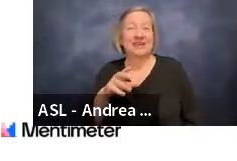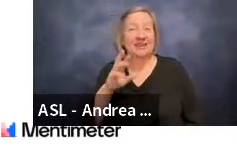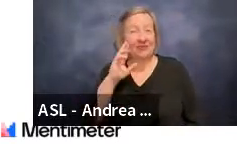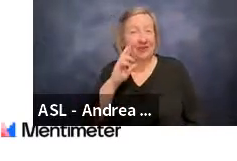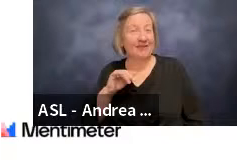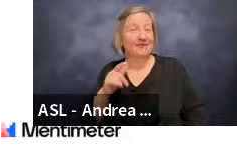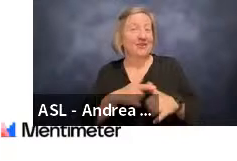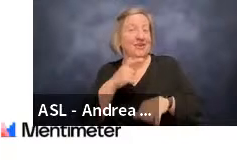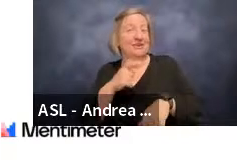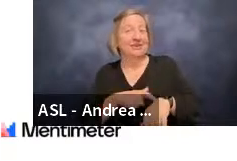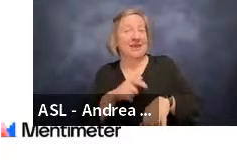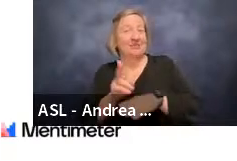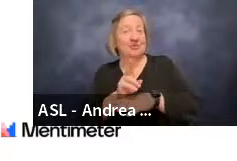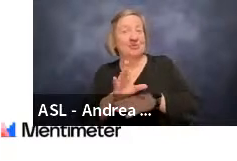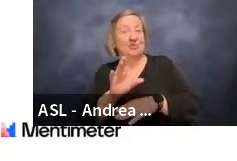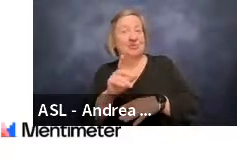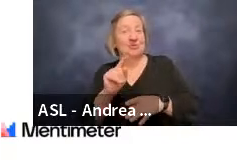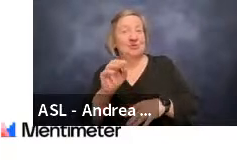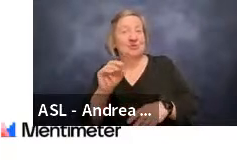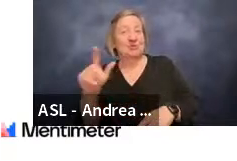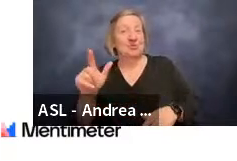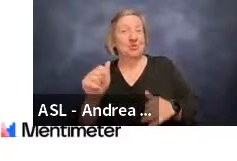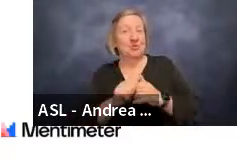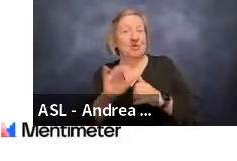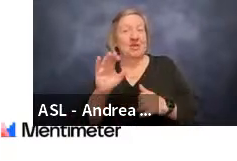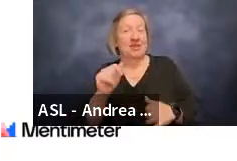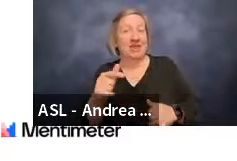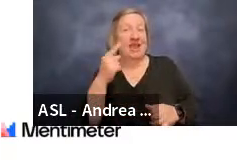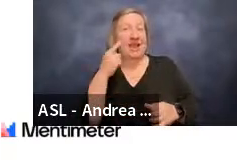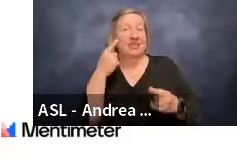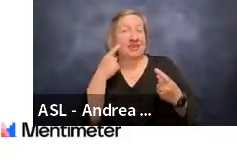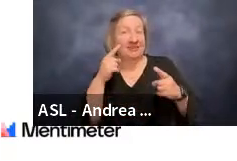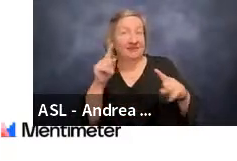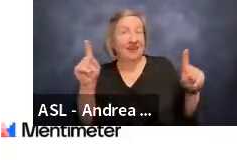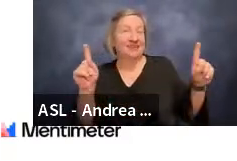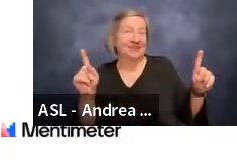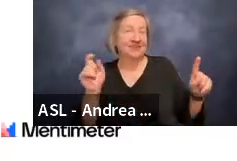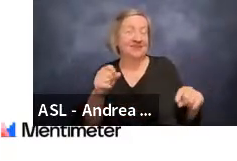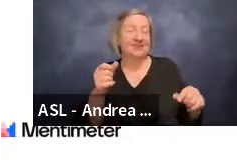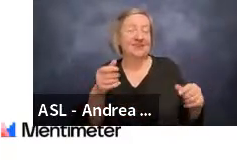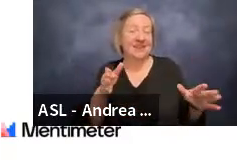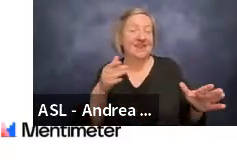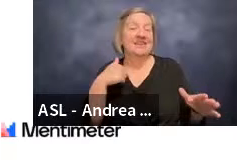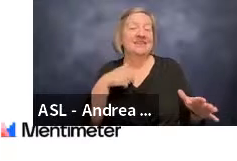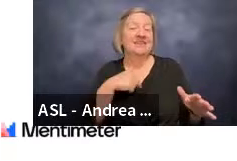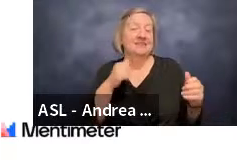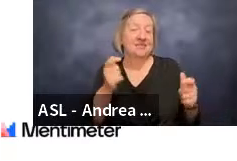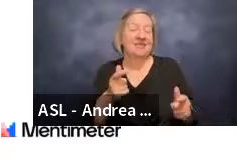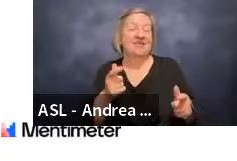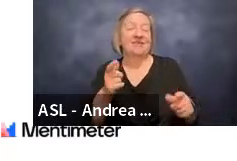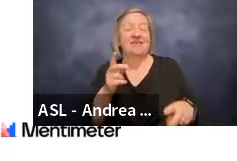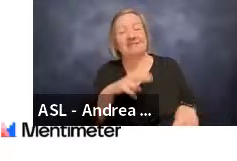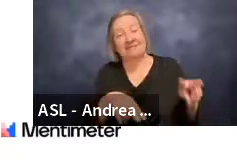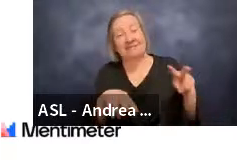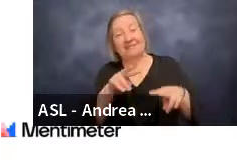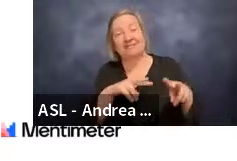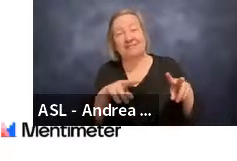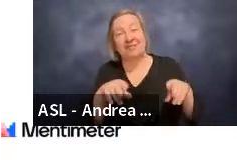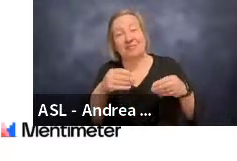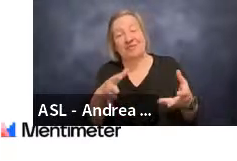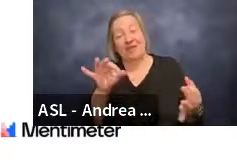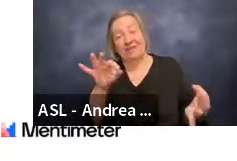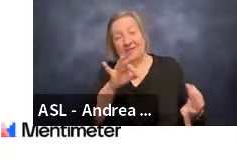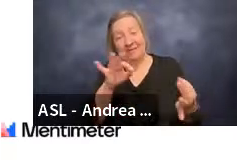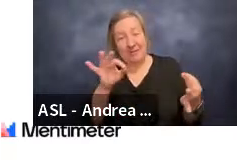this tool with CAG, and so I do think it's pretty effective. It allows for us to all provide